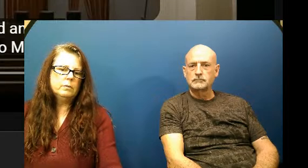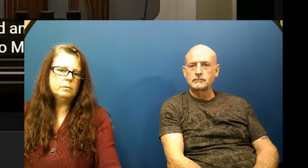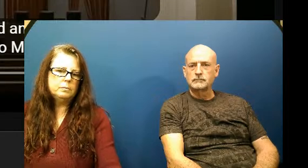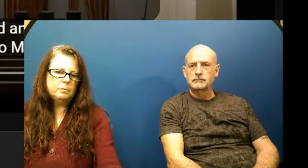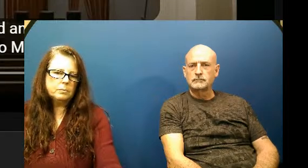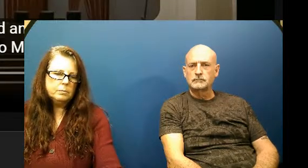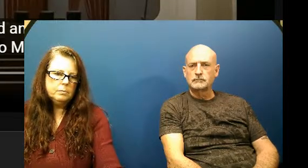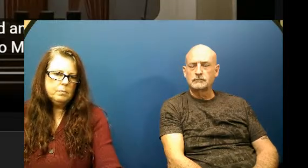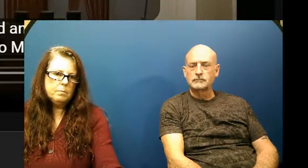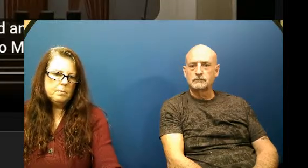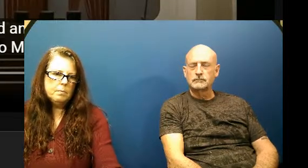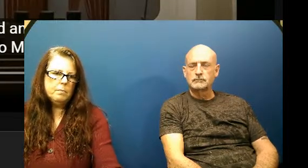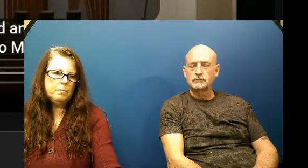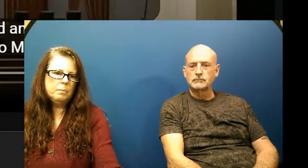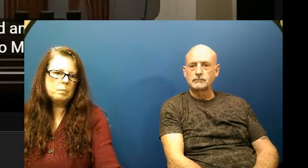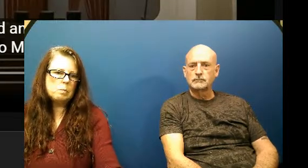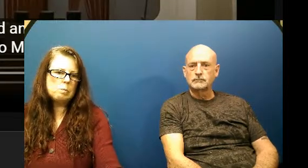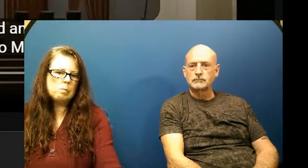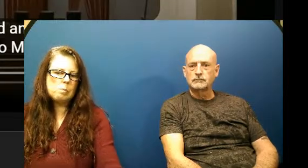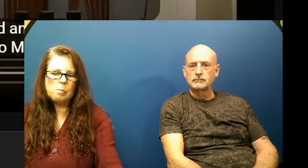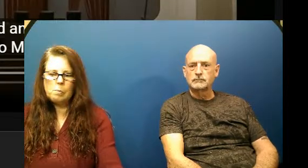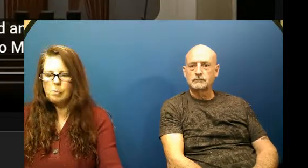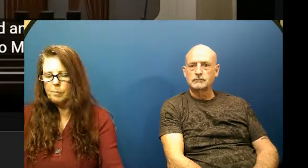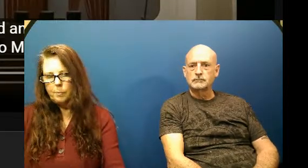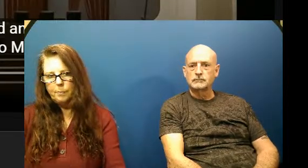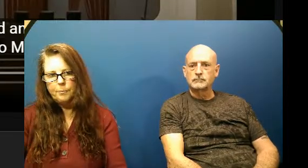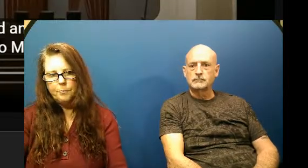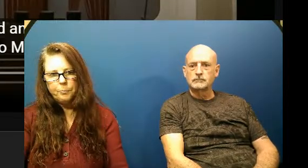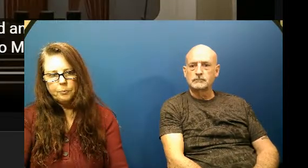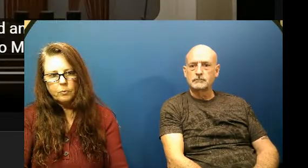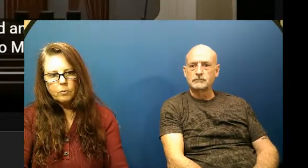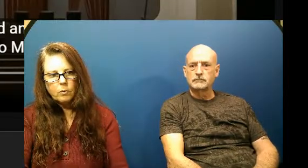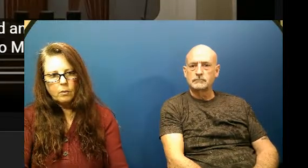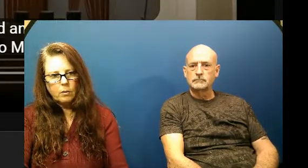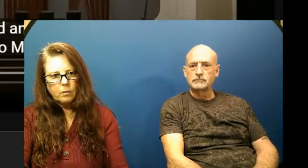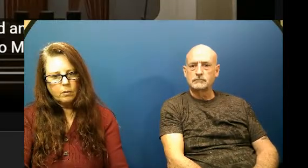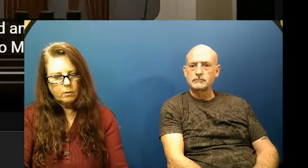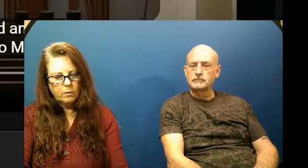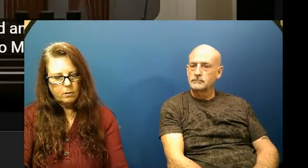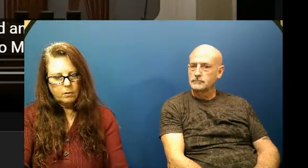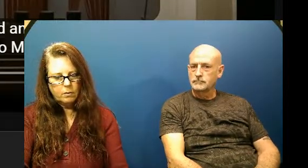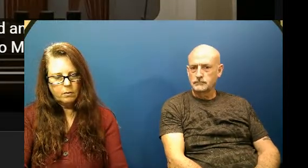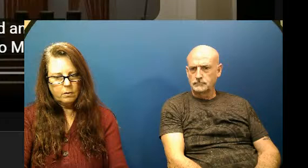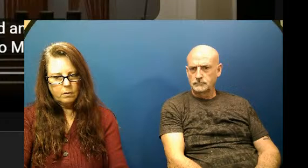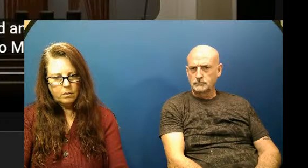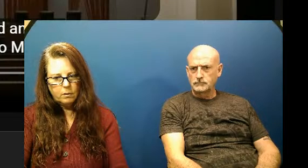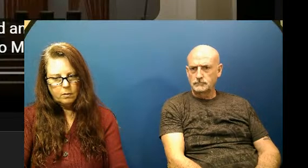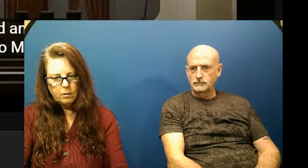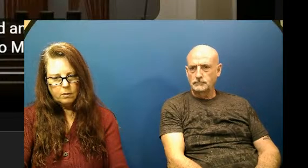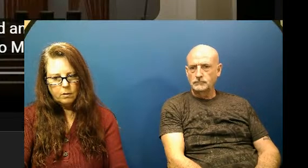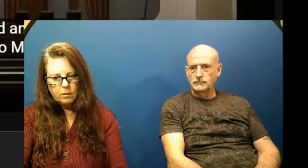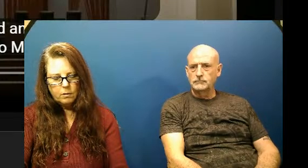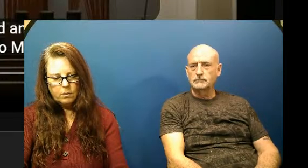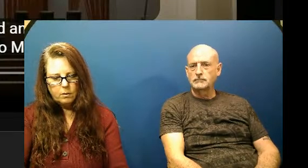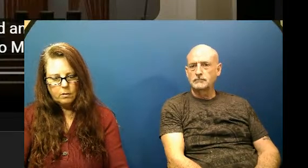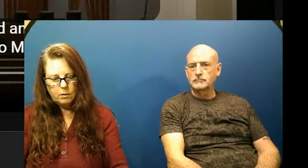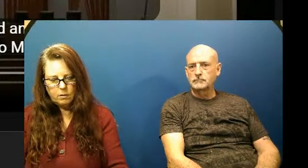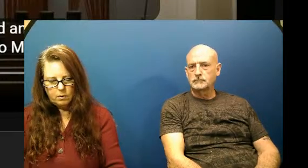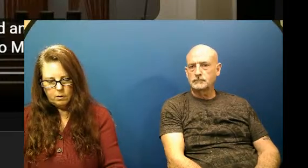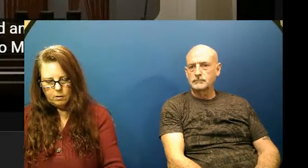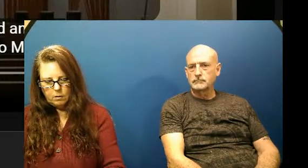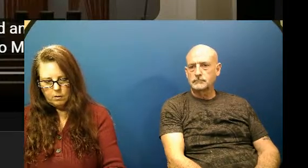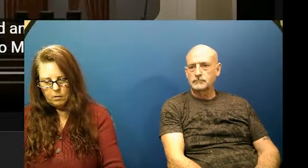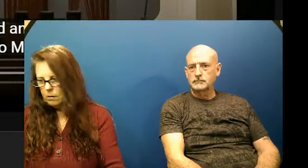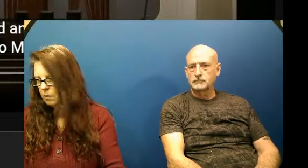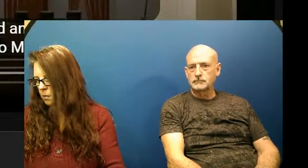risk disclosure. The government's real target, rather, is the speech itself. It's fear that Americans, even if fully informed,